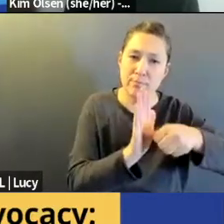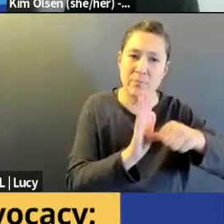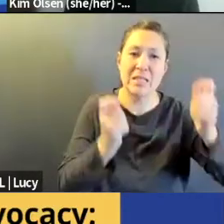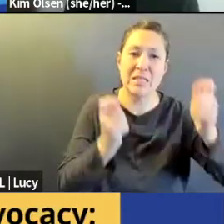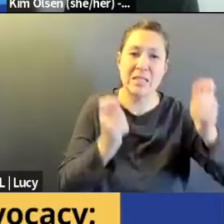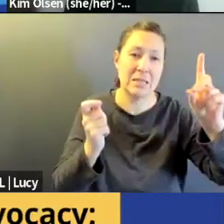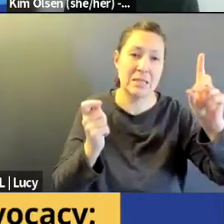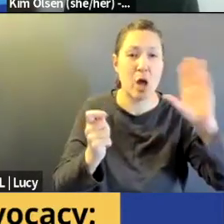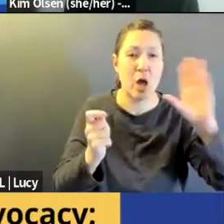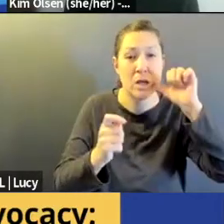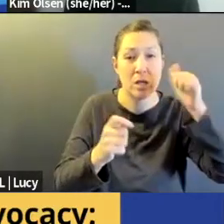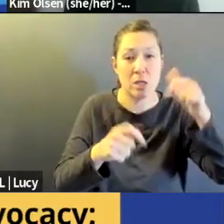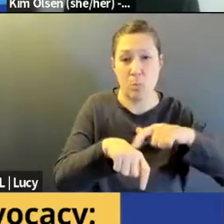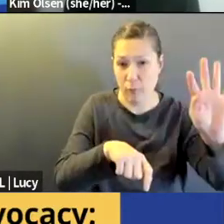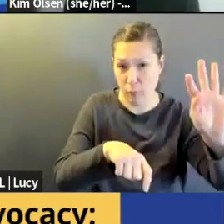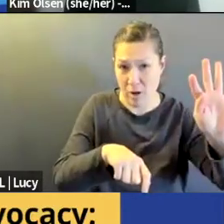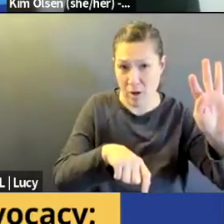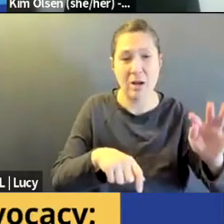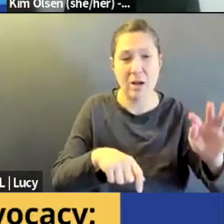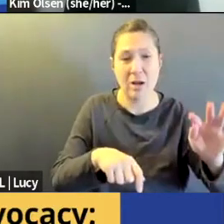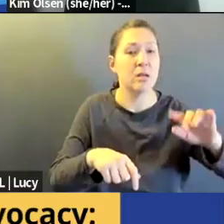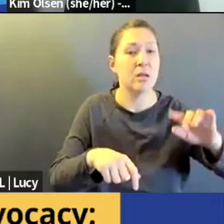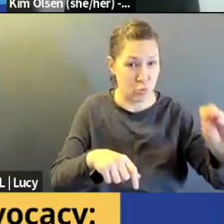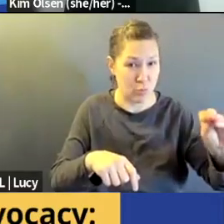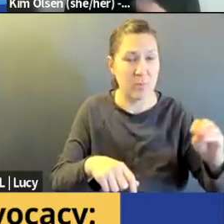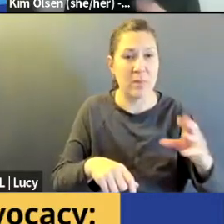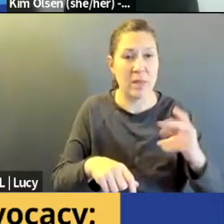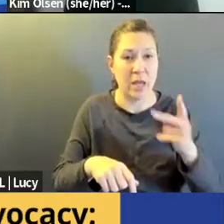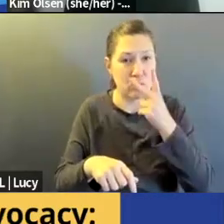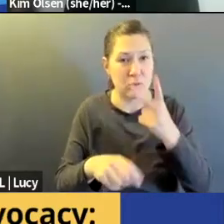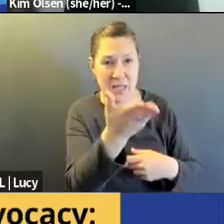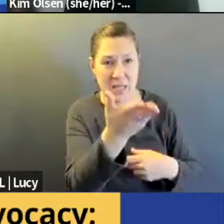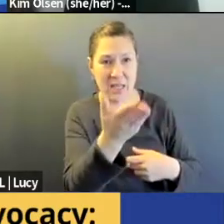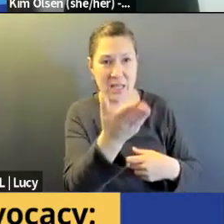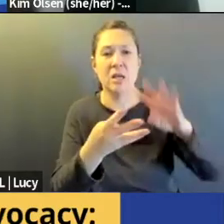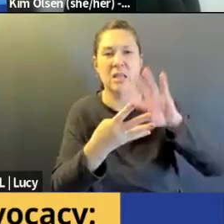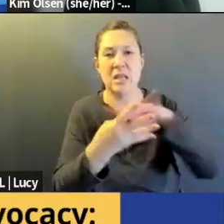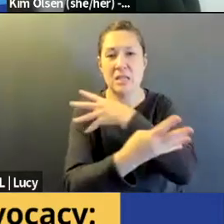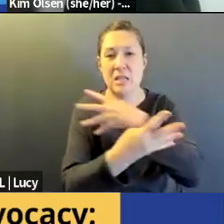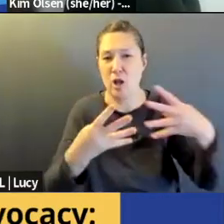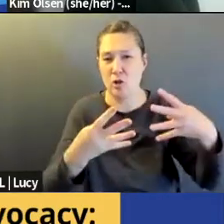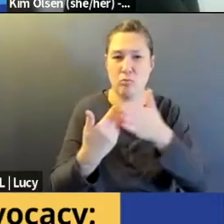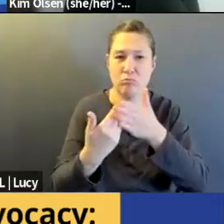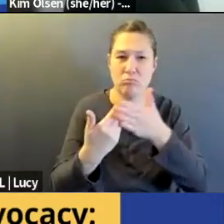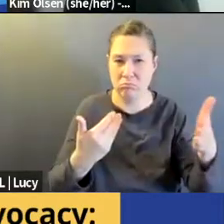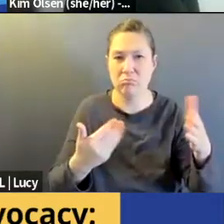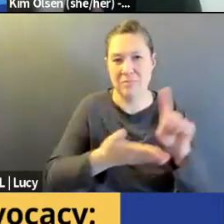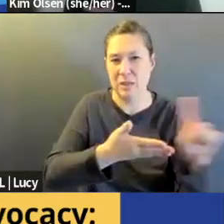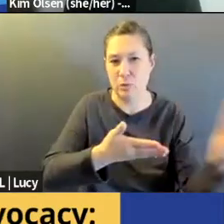4 o'clock, right back in Zoom. And you can see on the rest of our screen the incredible session sessions that we have coming up later this